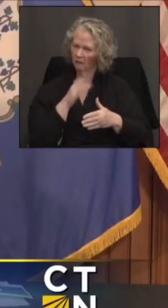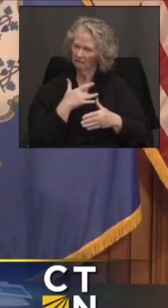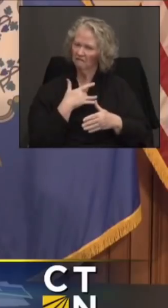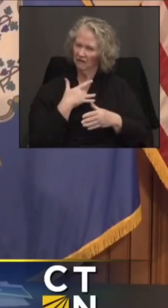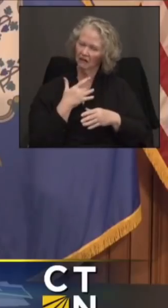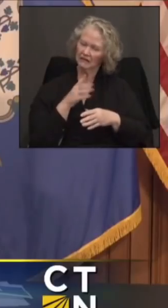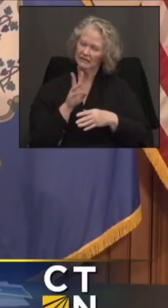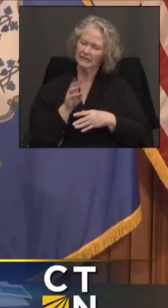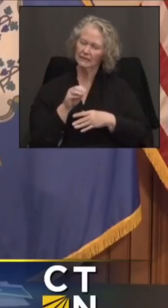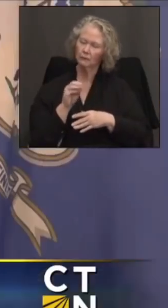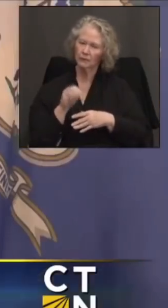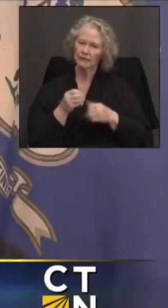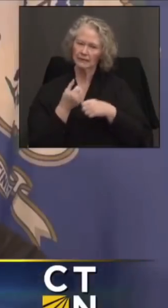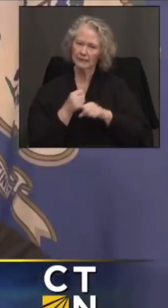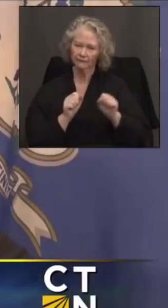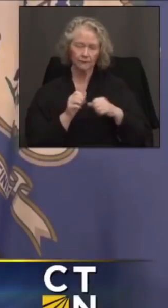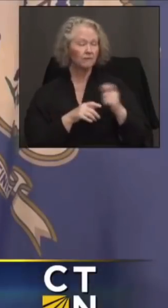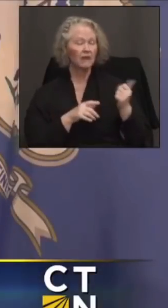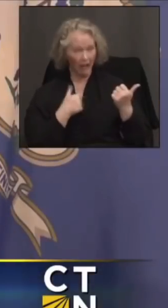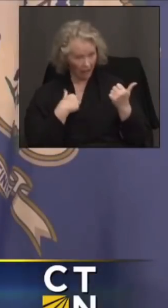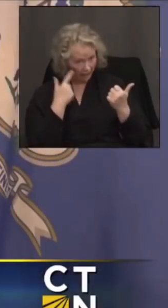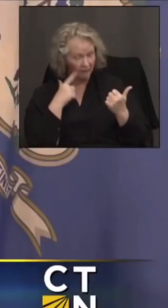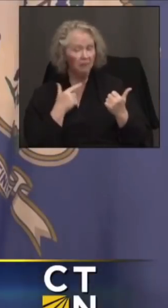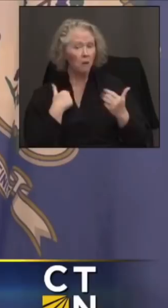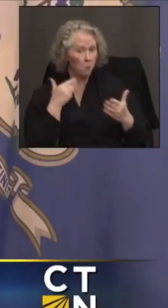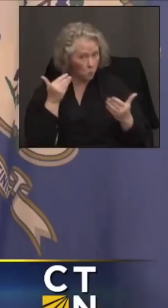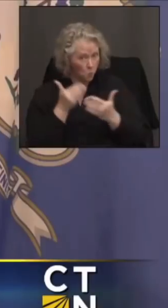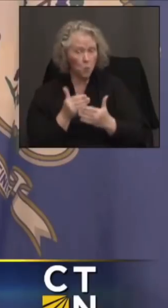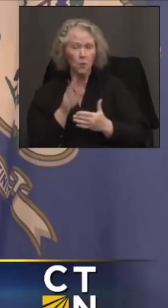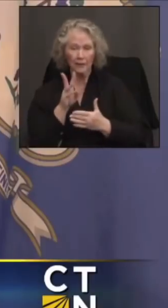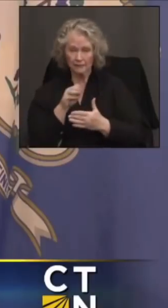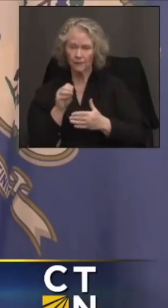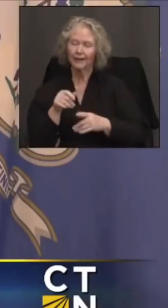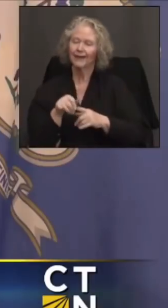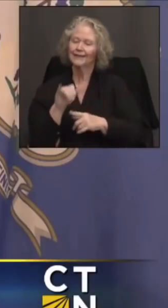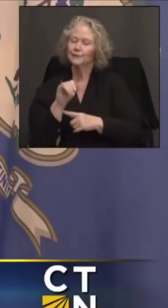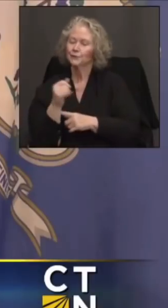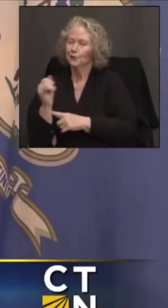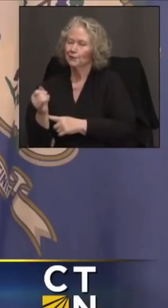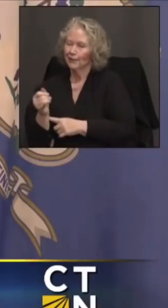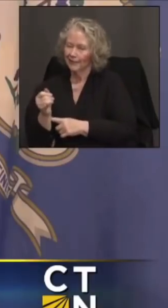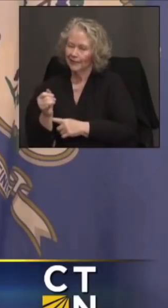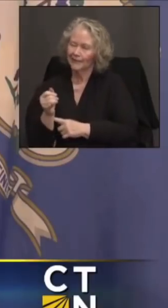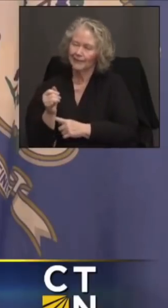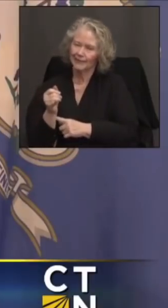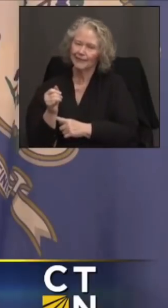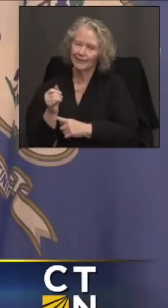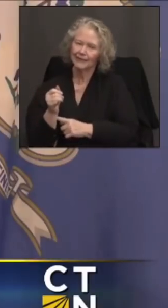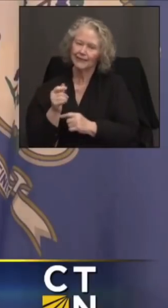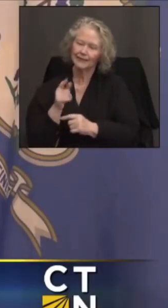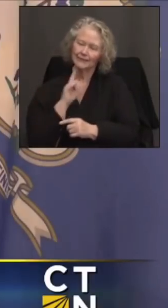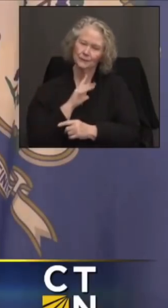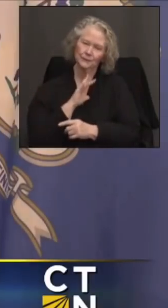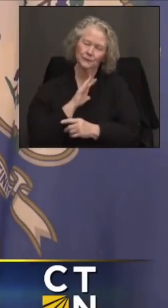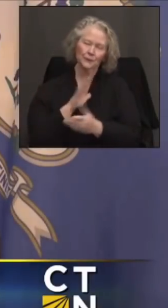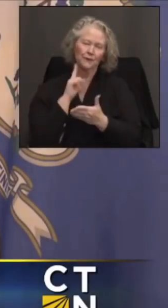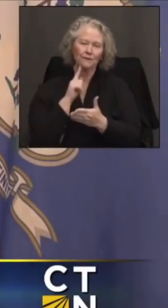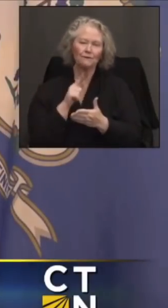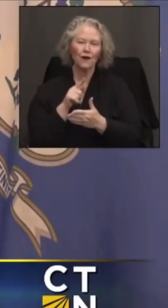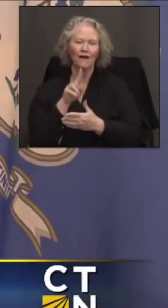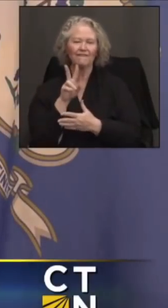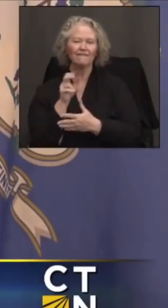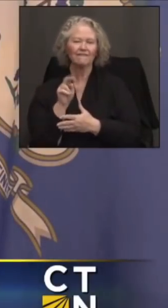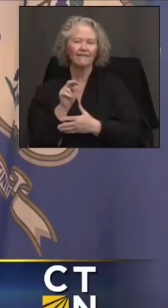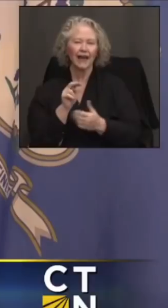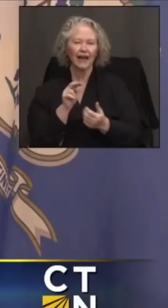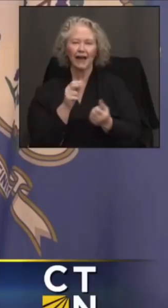prediction? I think we're still good to go. Look, the J&J is especially handy for the mobile vans where people are just